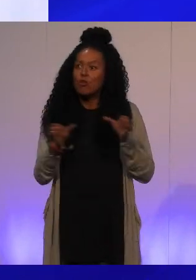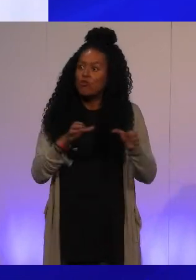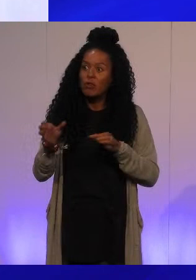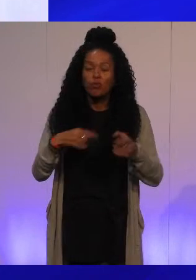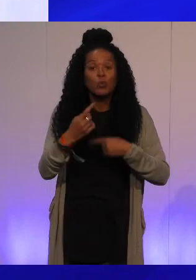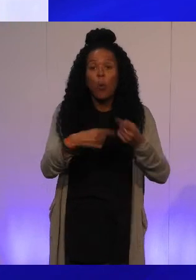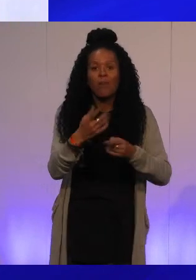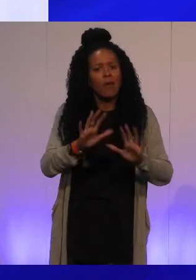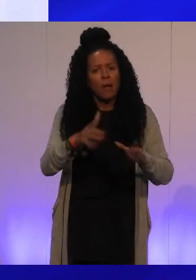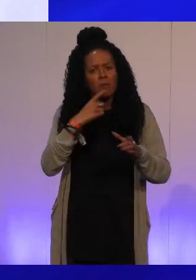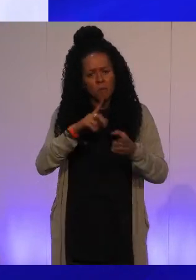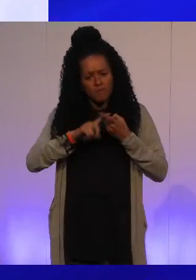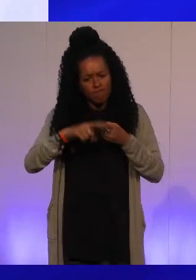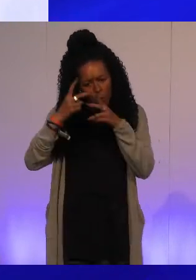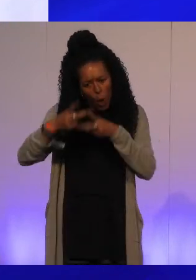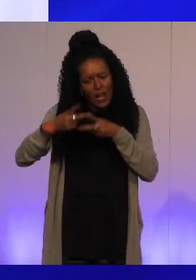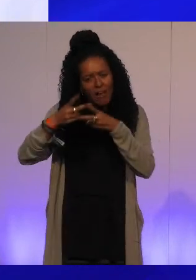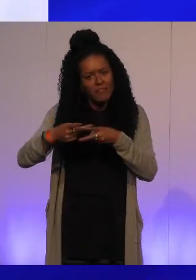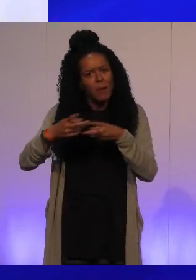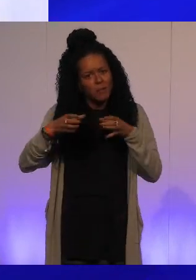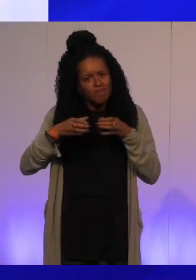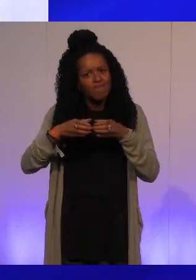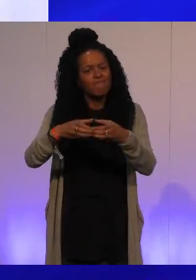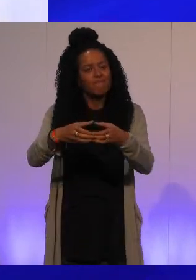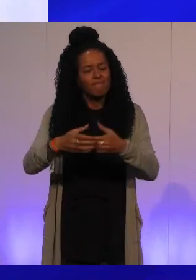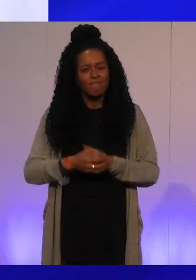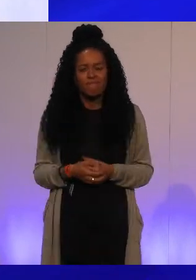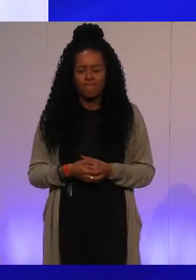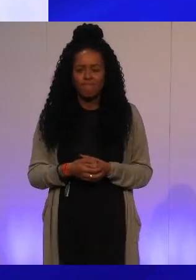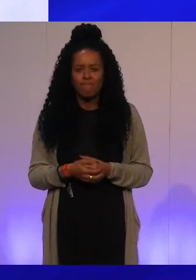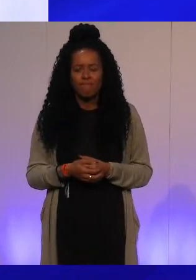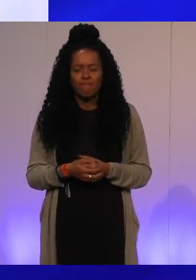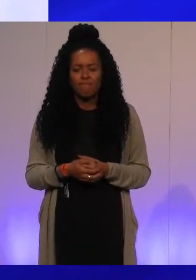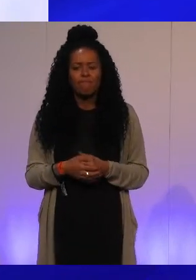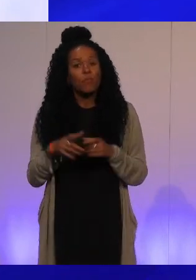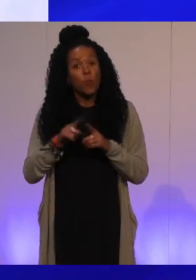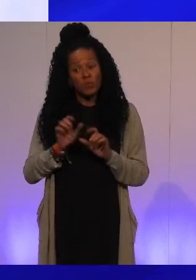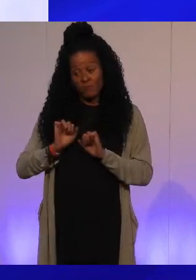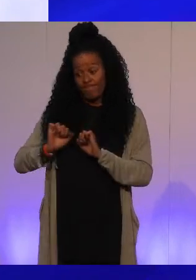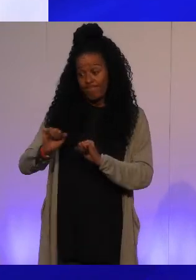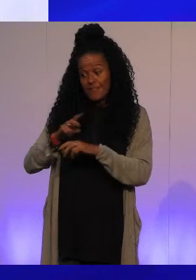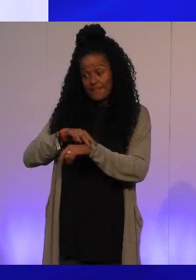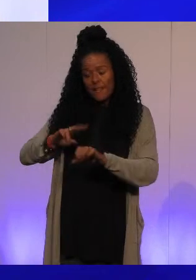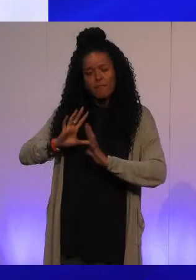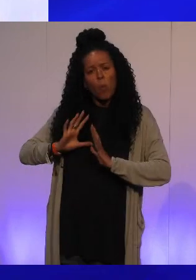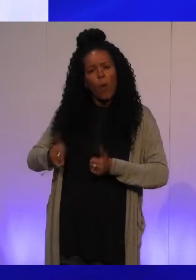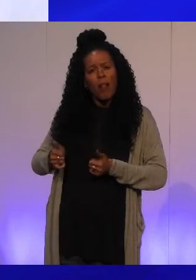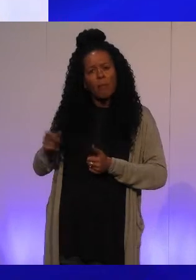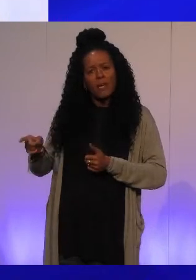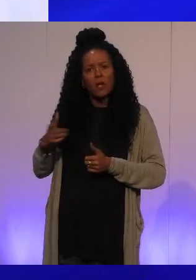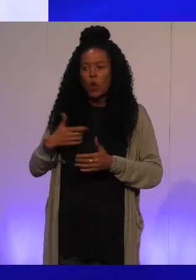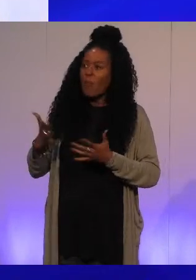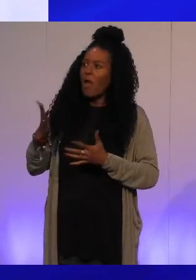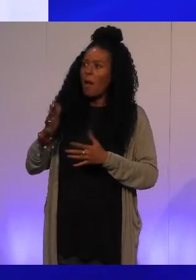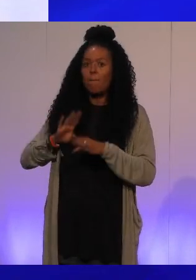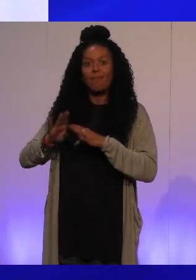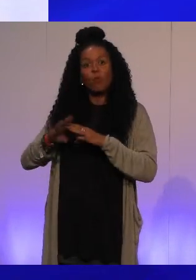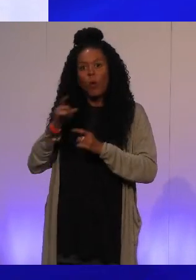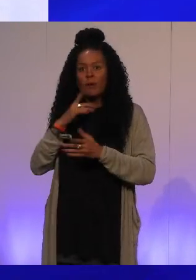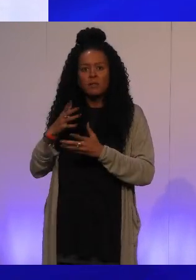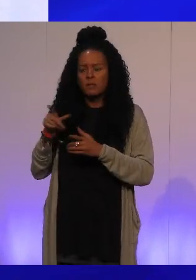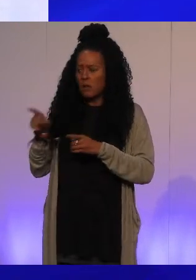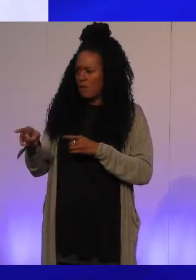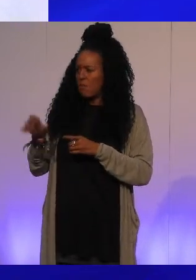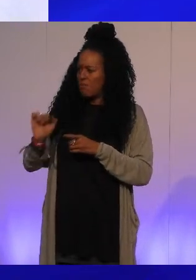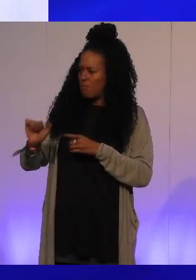them. And another point is just their own well-being, not just how they're performing, but